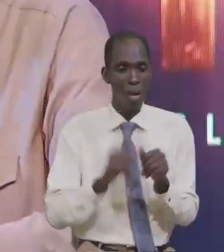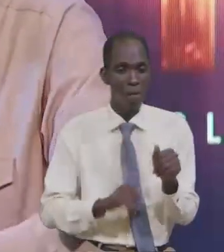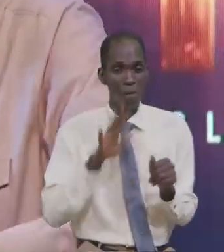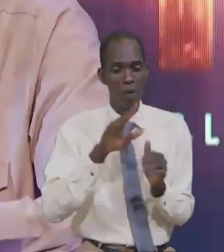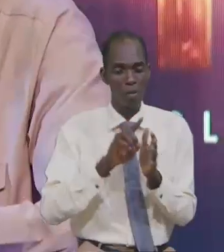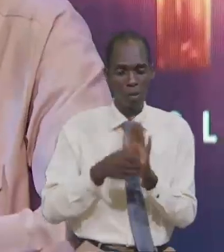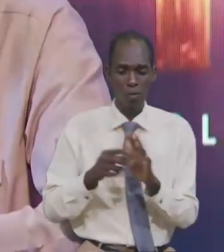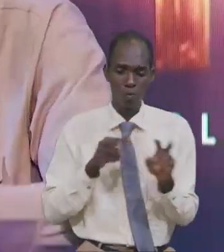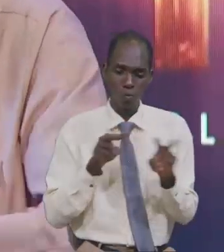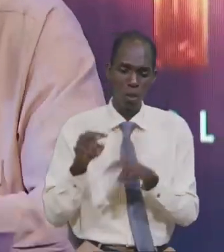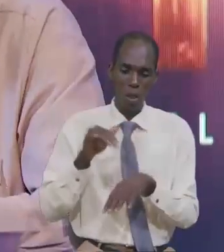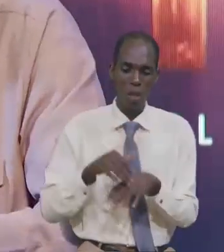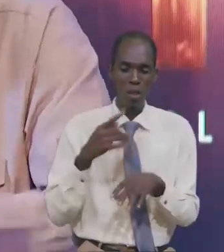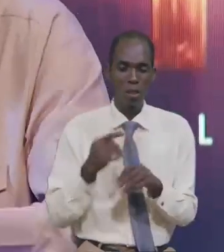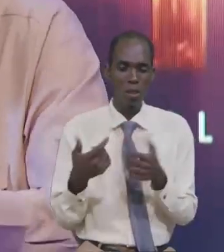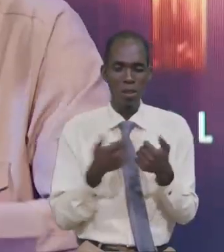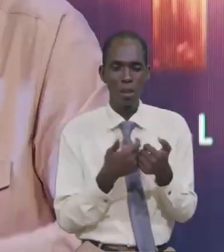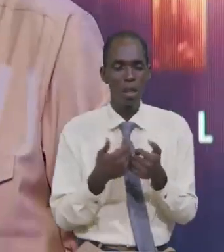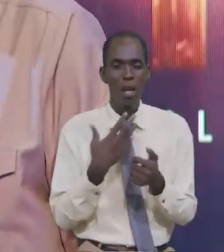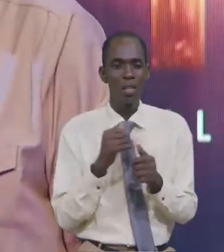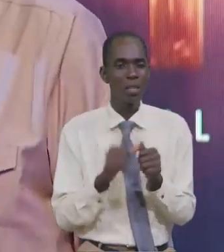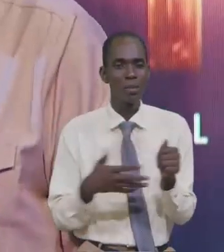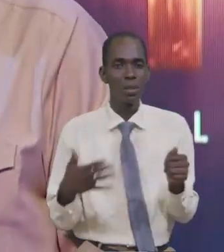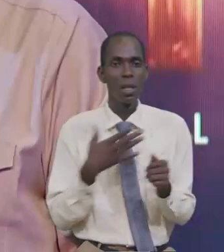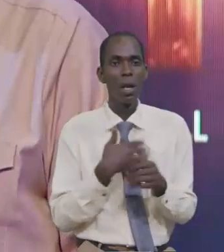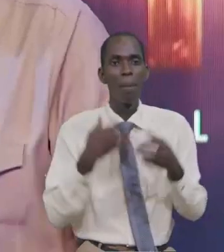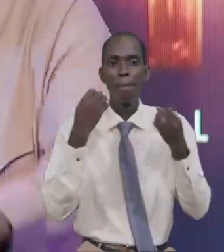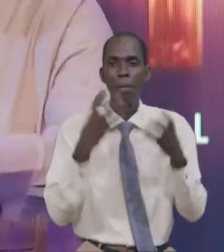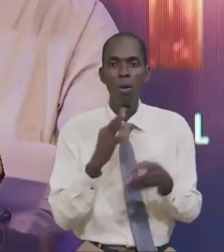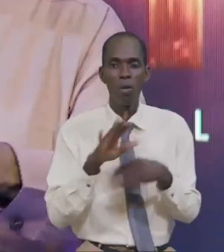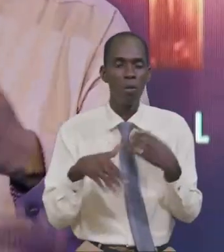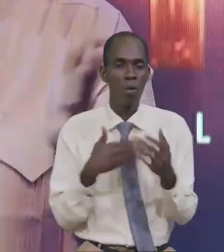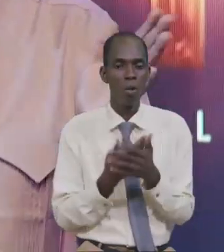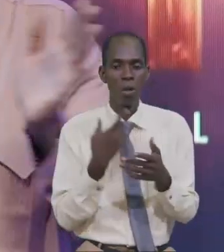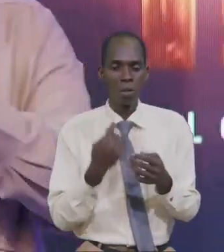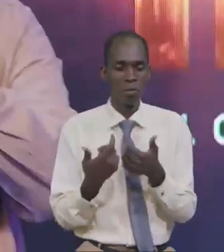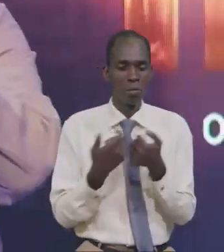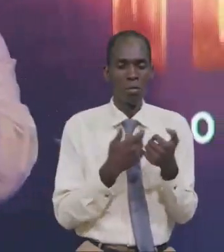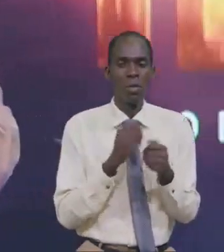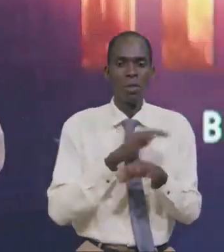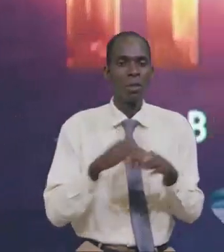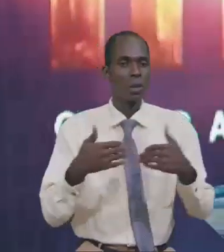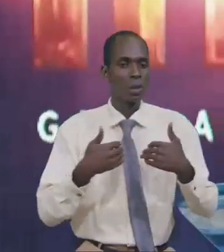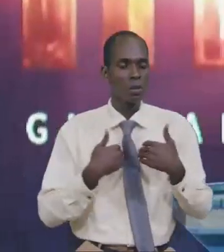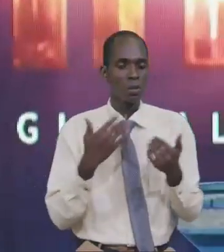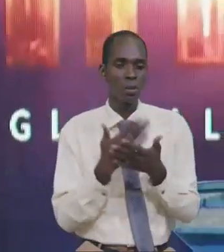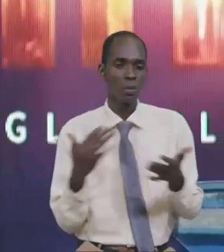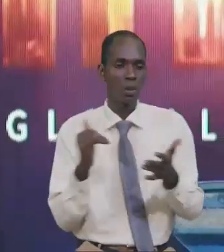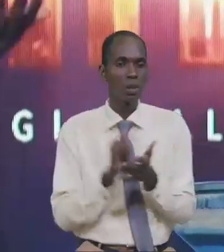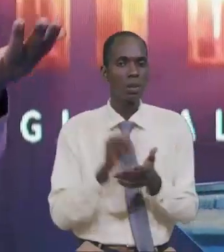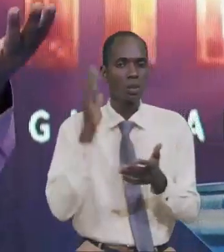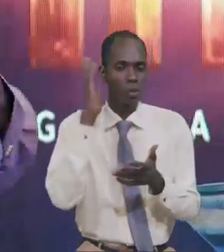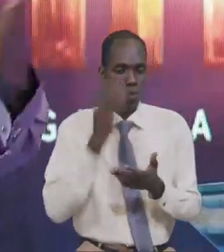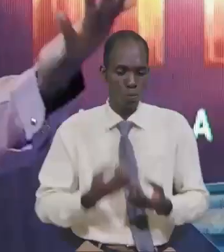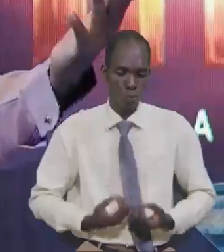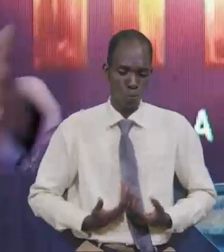that will pump the positive mental attitude into your life. And then before they sleep at night, if